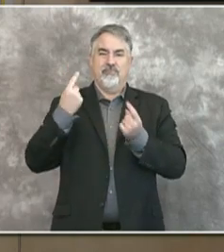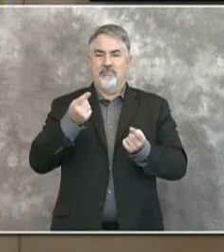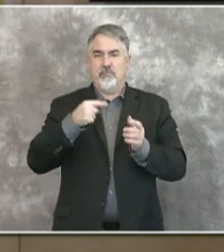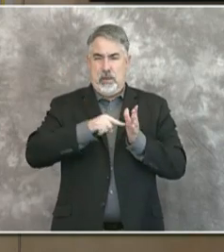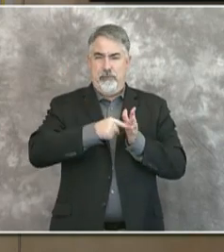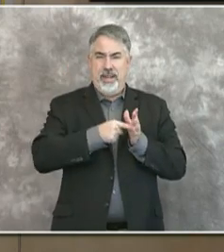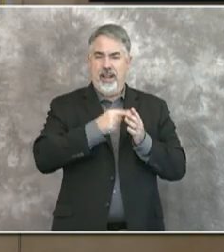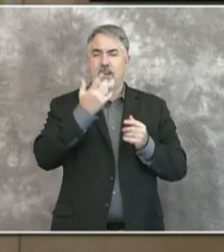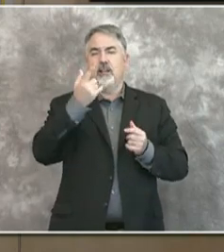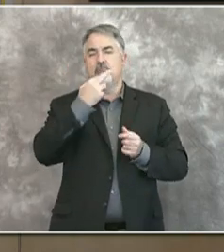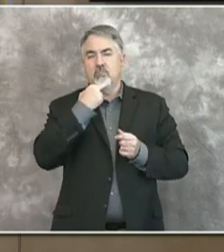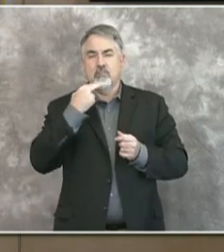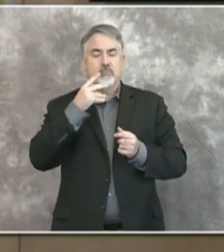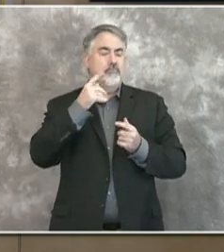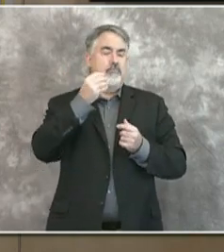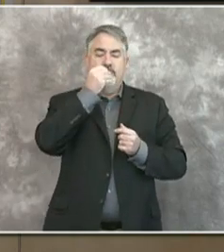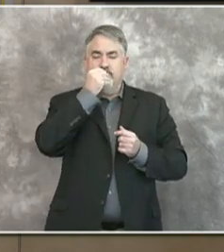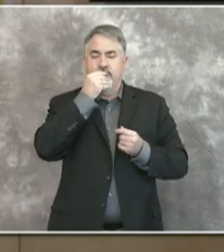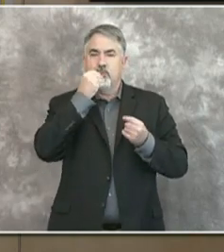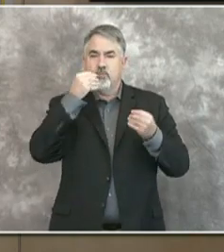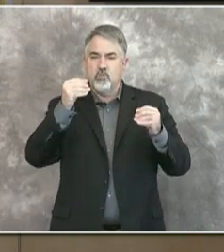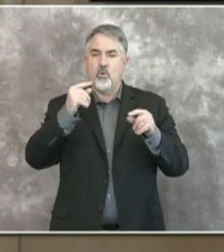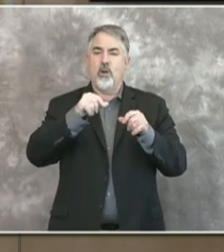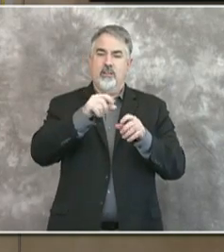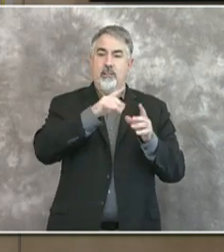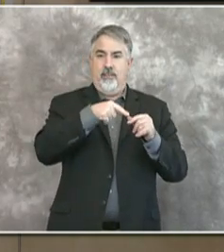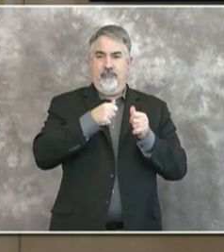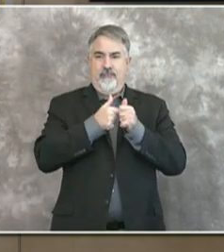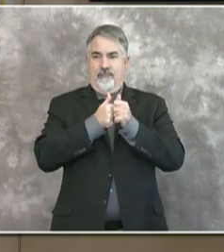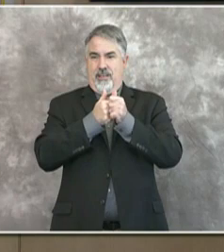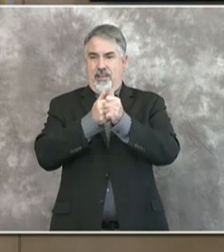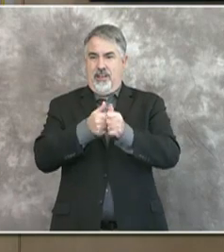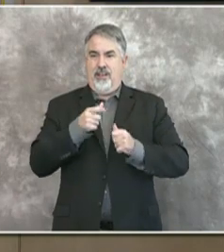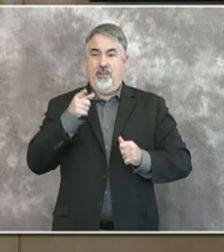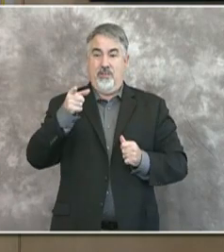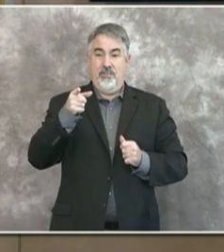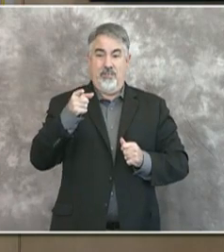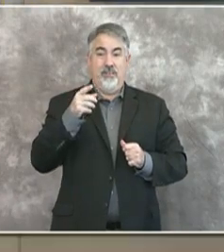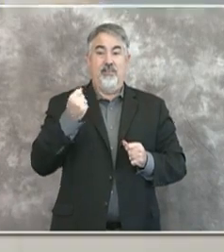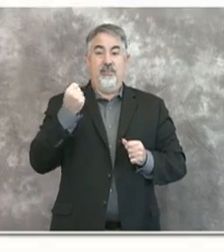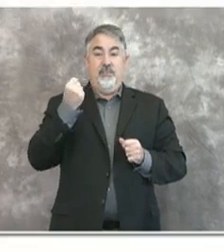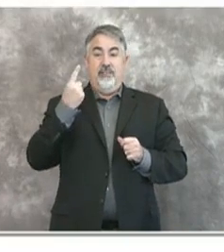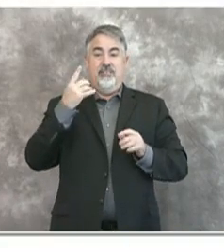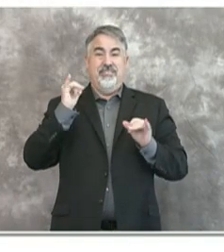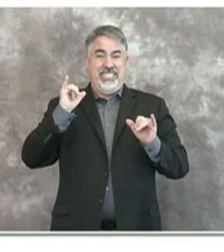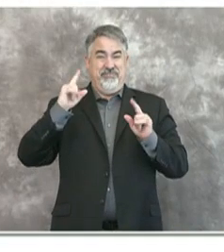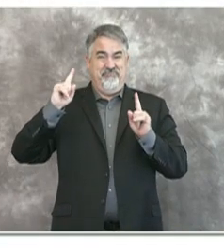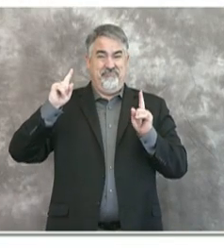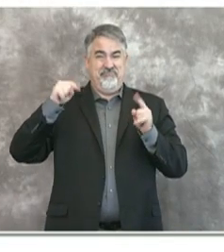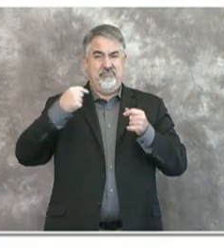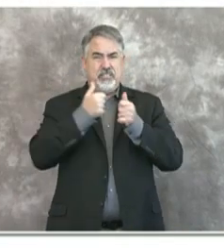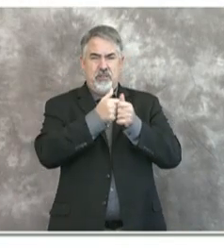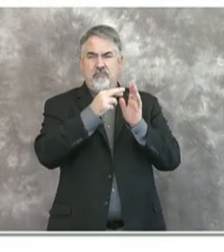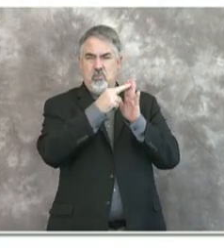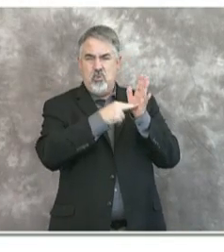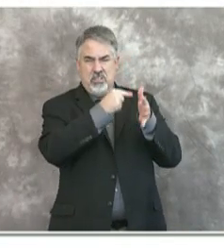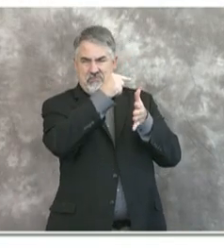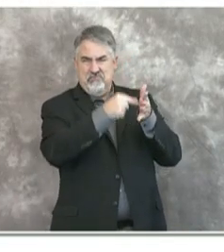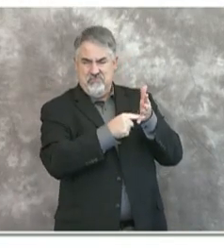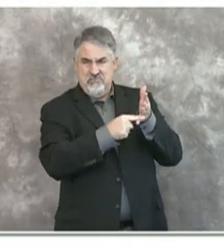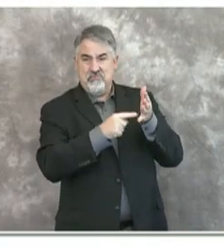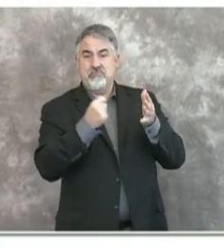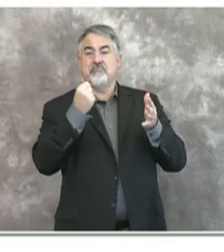the coronavirus pandemic. And let's bring up the first essential businesses there. Okay, so these essential businesses, you've been